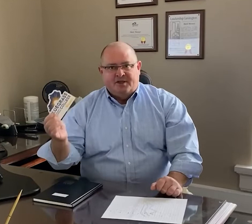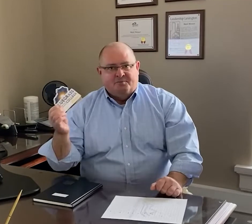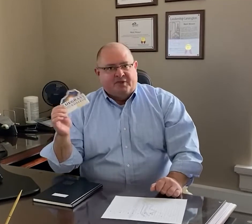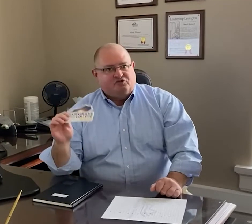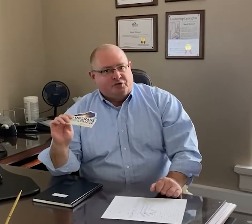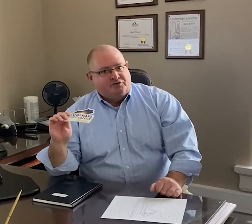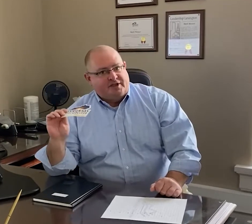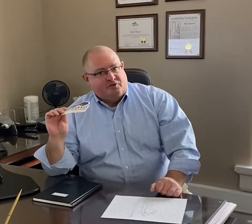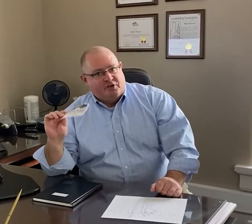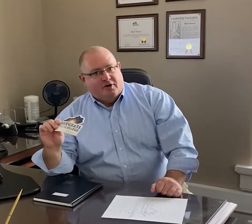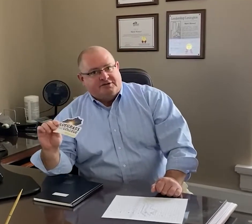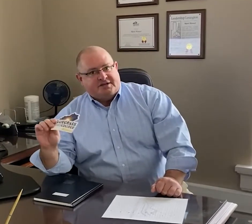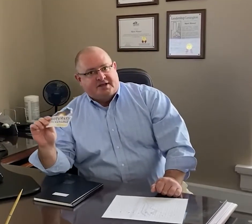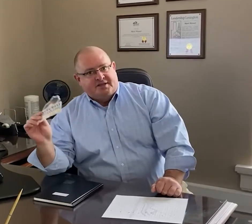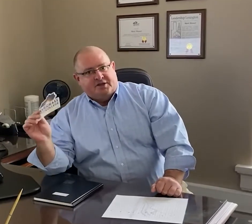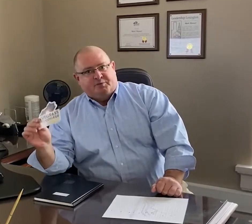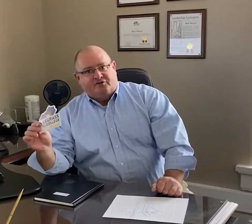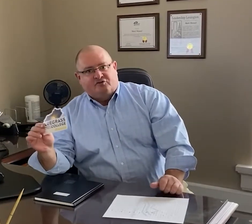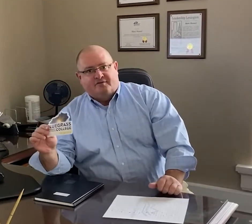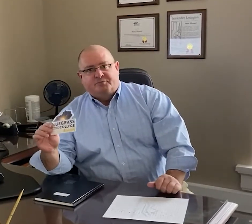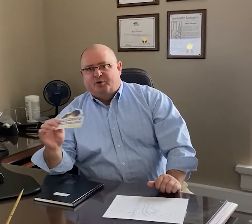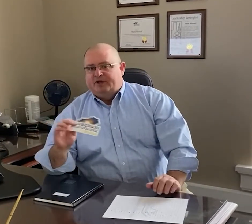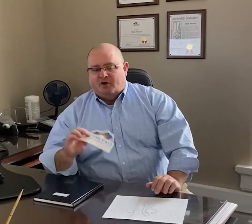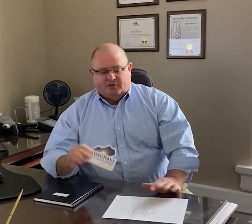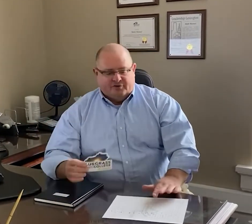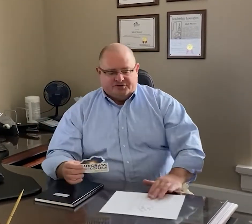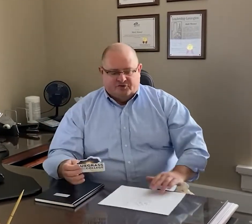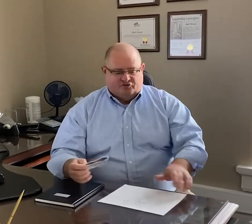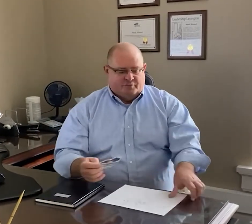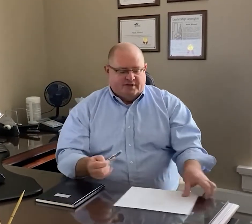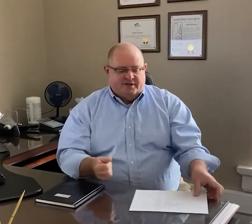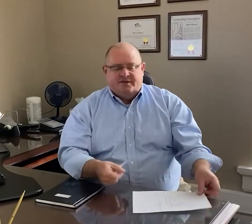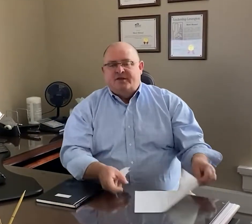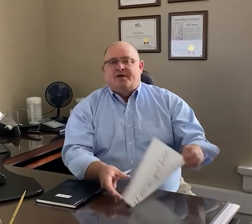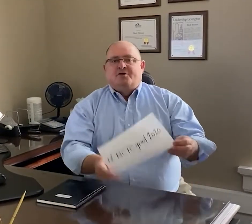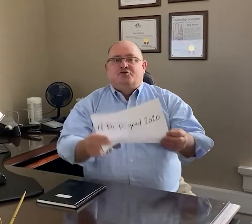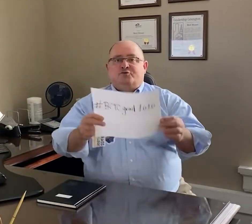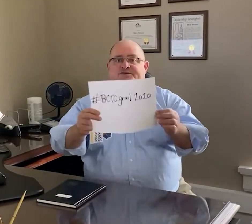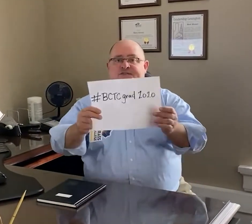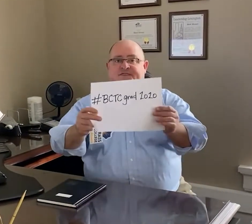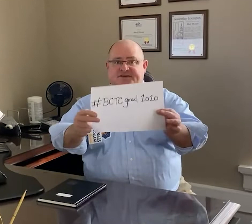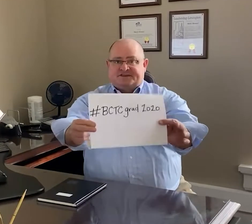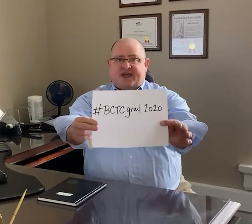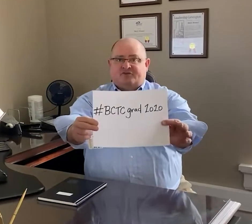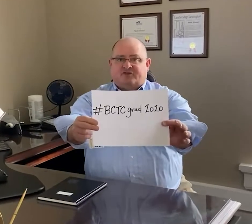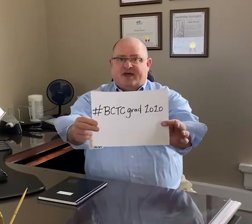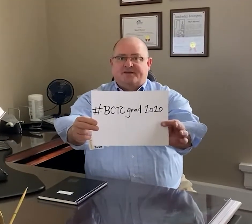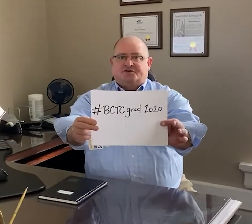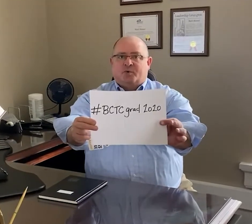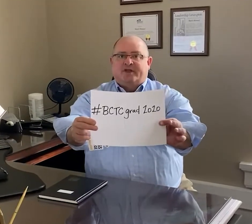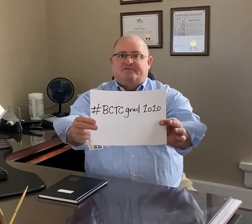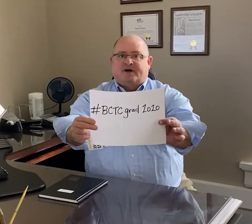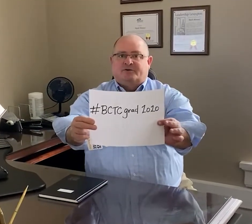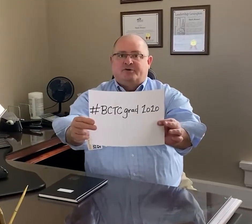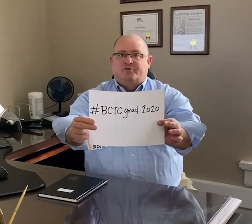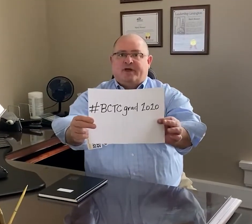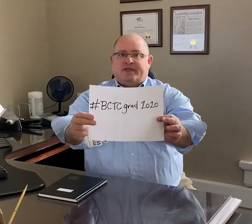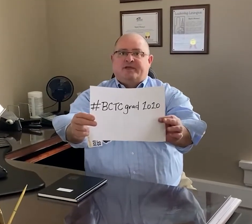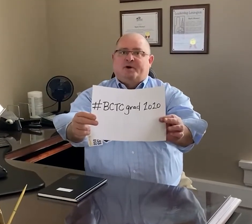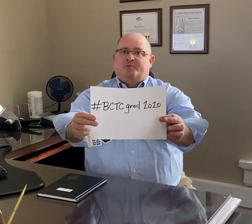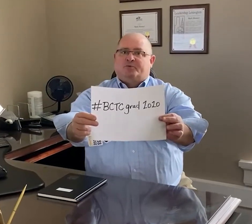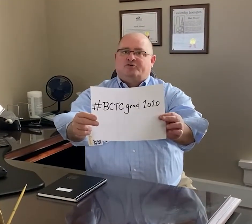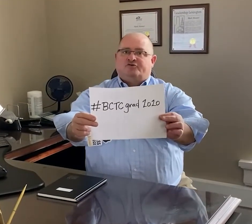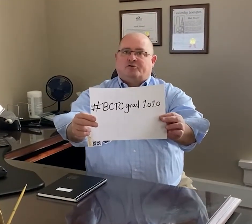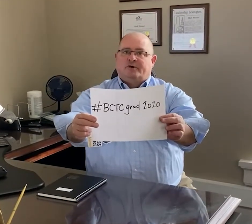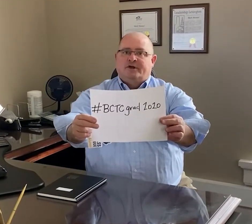town. Make sure you take your yard sign, get a picture of it, put it all over your social media. Use this hashtag so we can follow you and